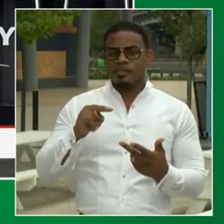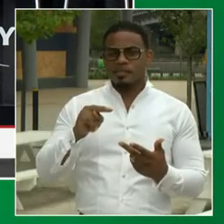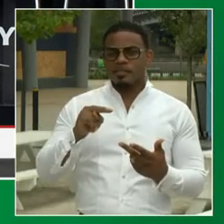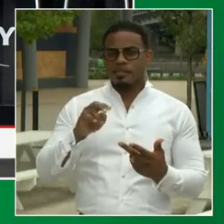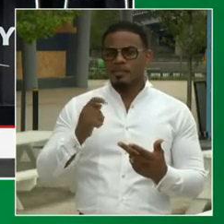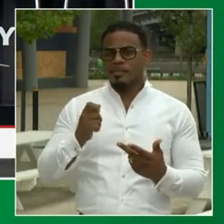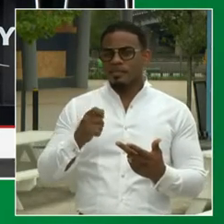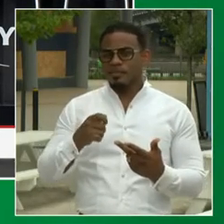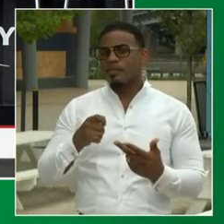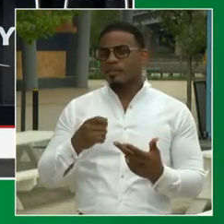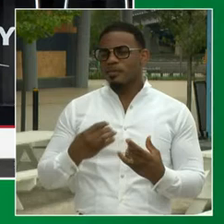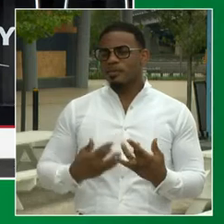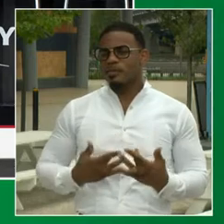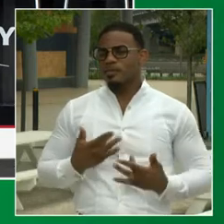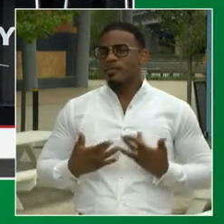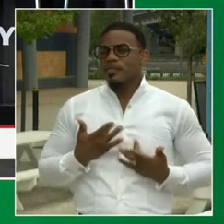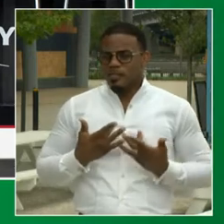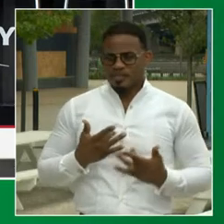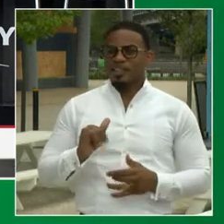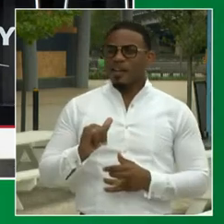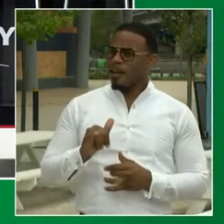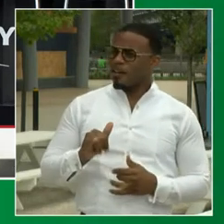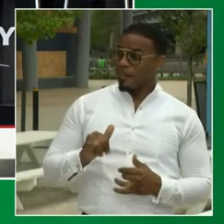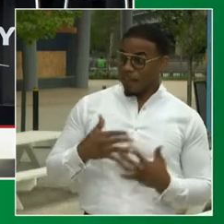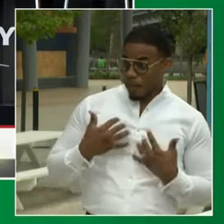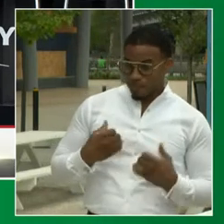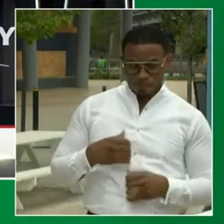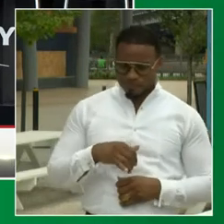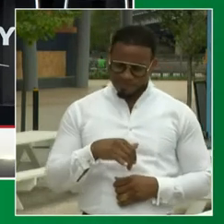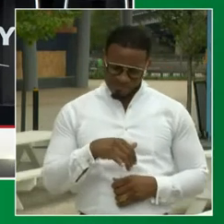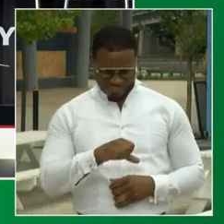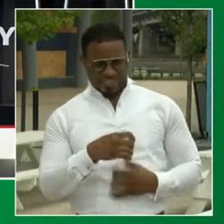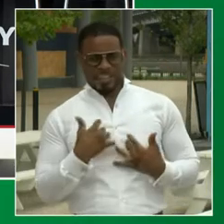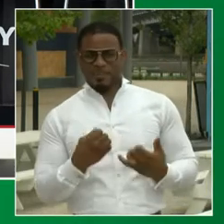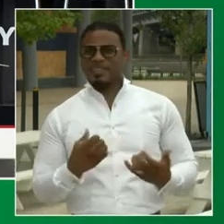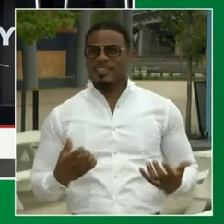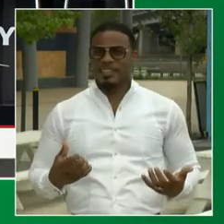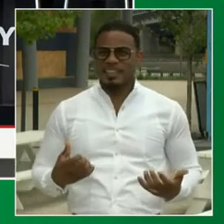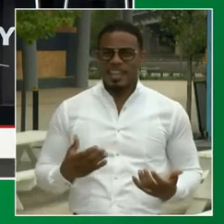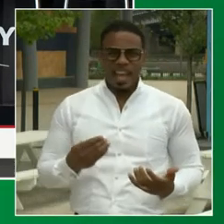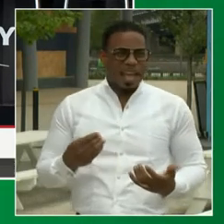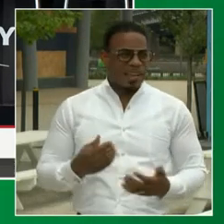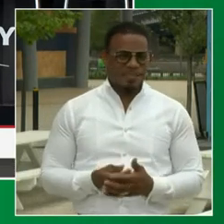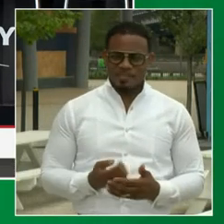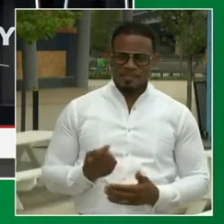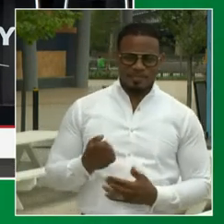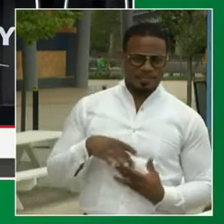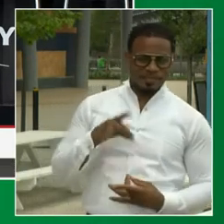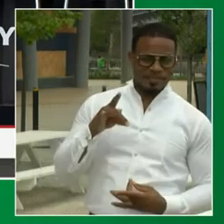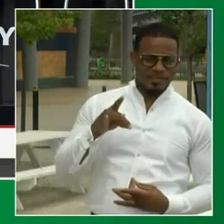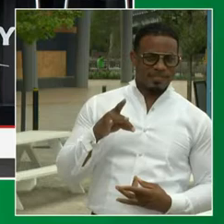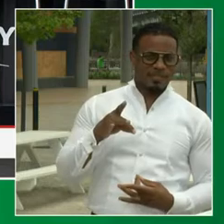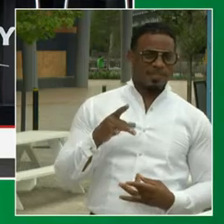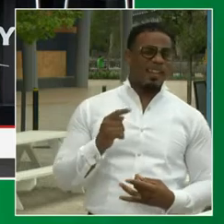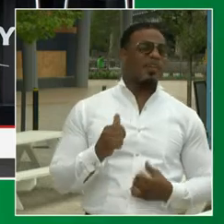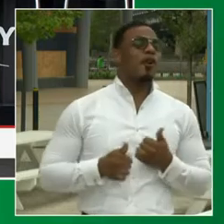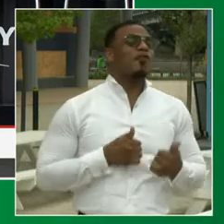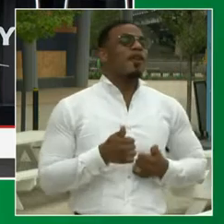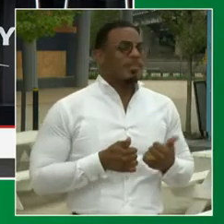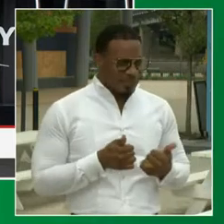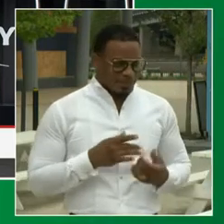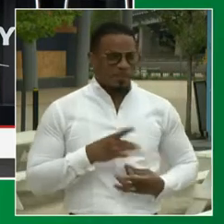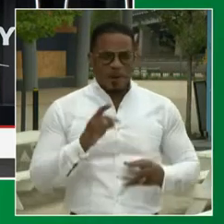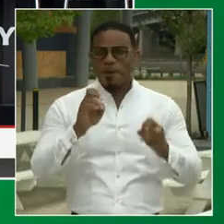spiked cocktail there. Fantastic. So healthy? Yes, healthy and a little bit of spirit. A little bit of aggressiveness there.